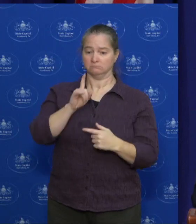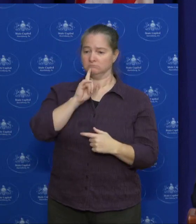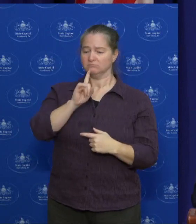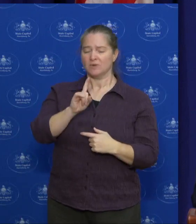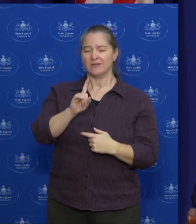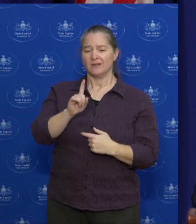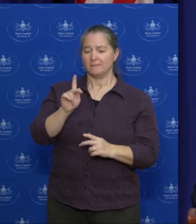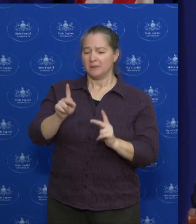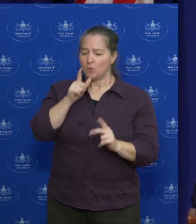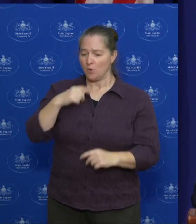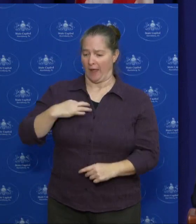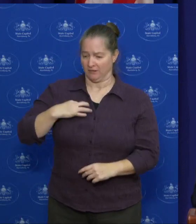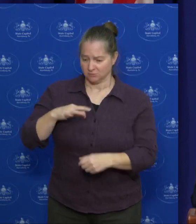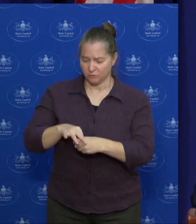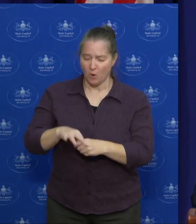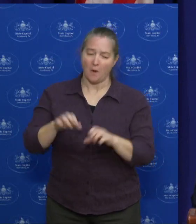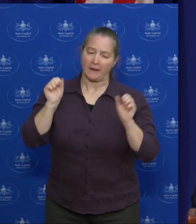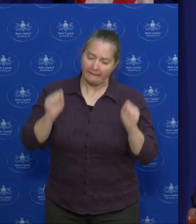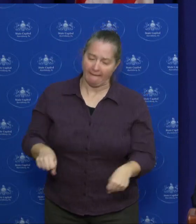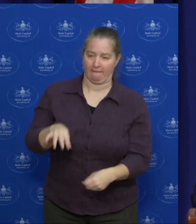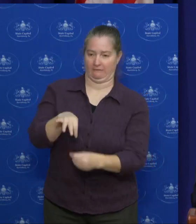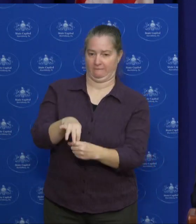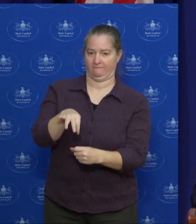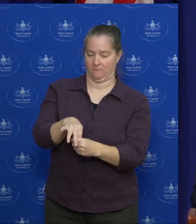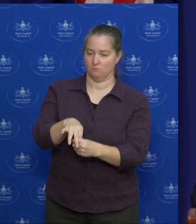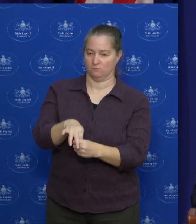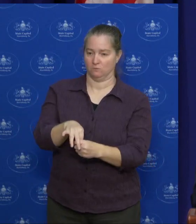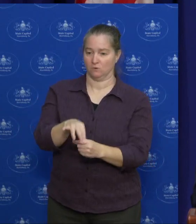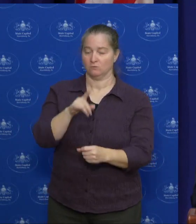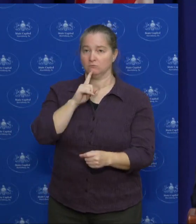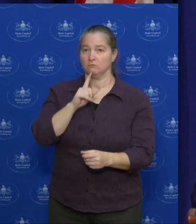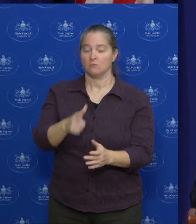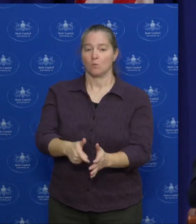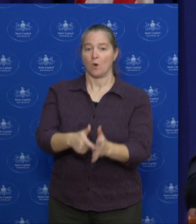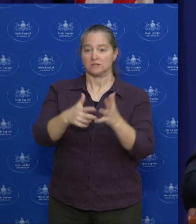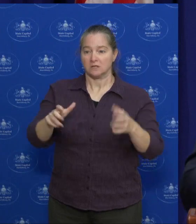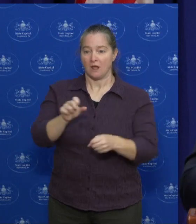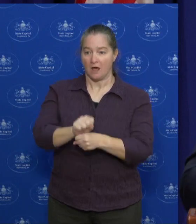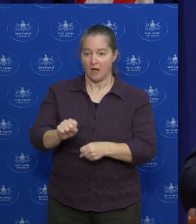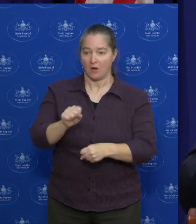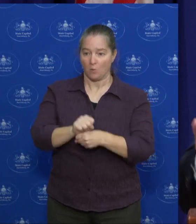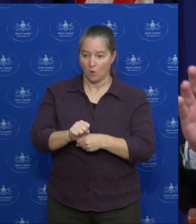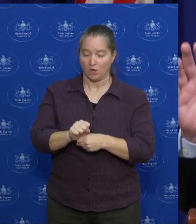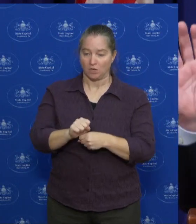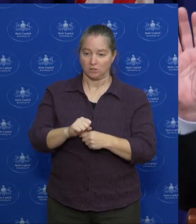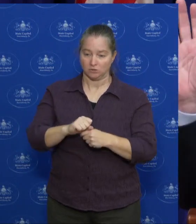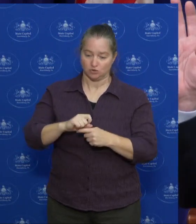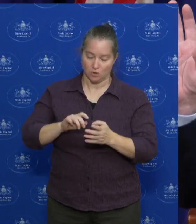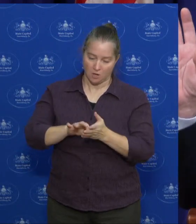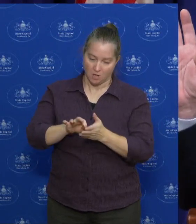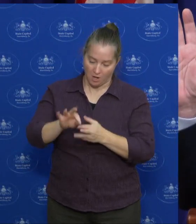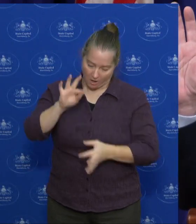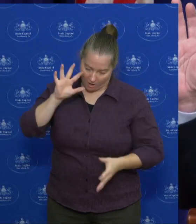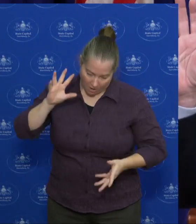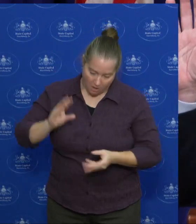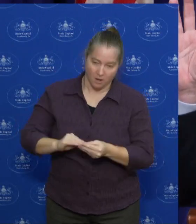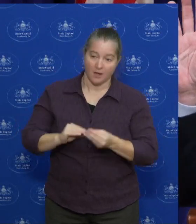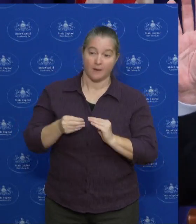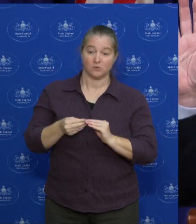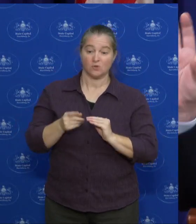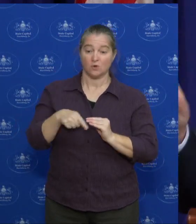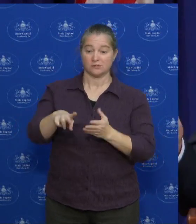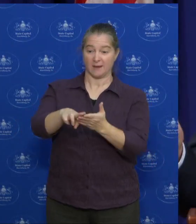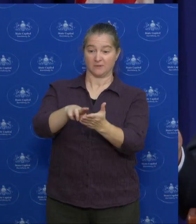register to vote. It takes considerable work to get to those numbers. If you think about it, these are applications that